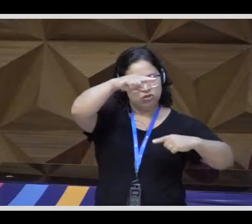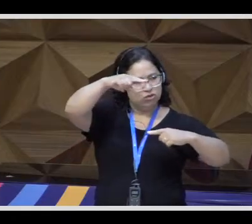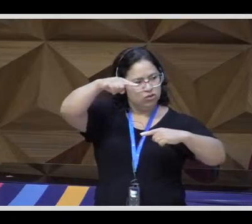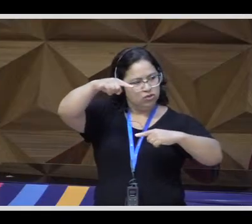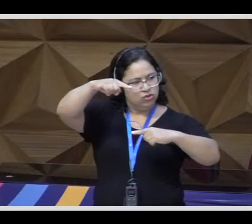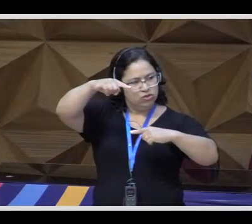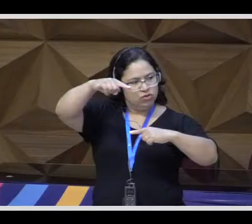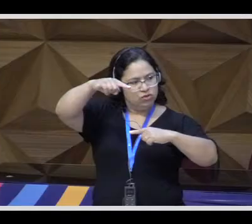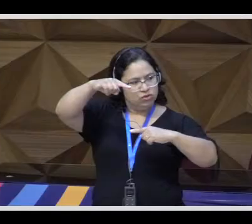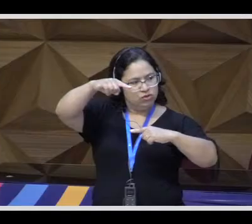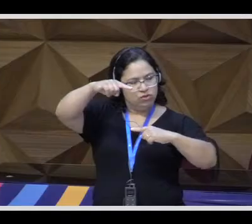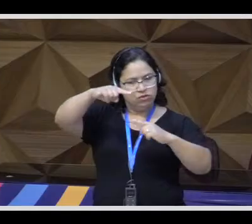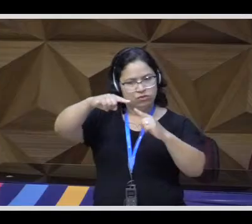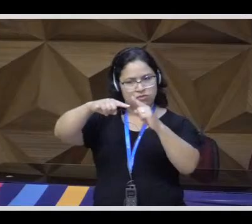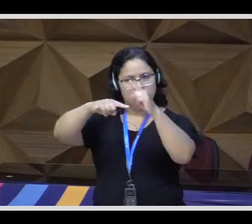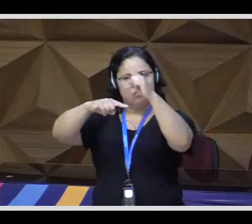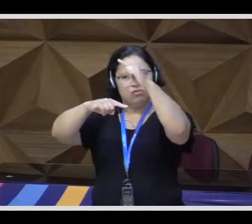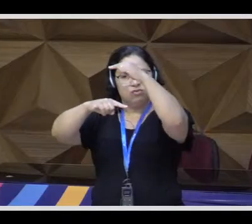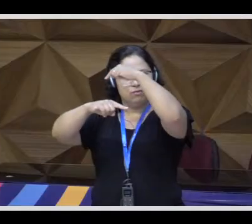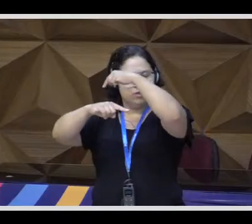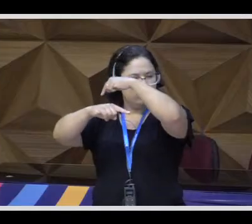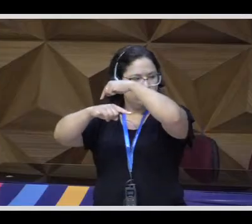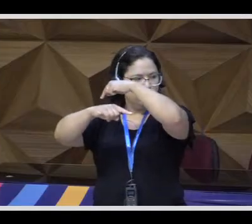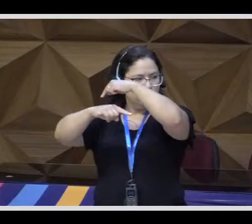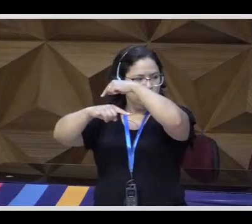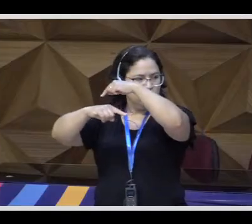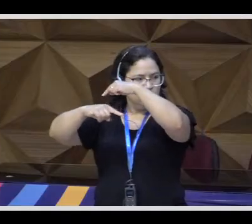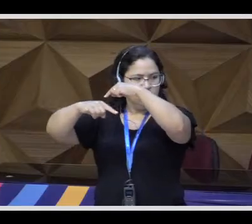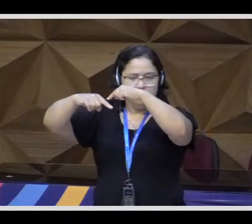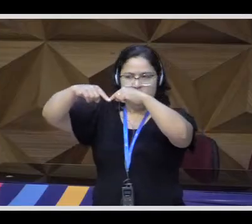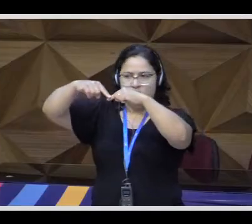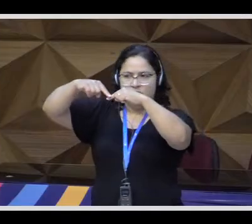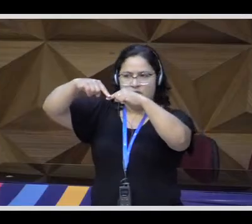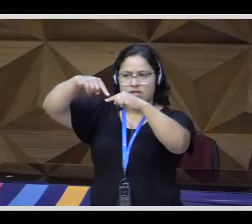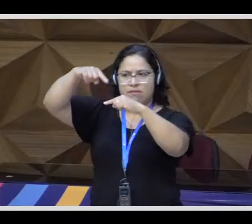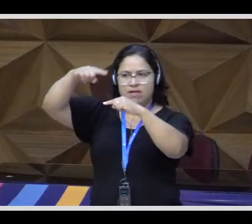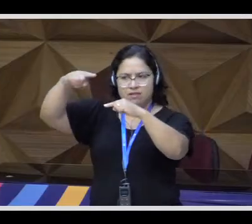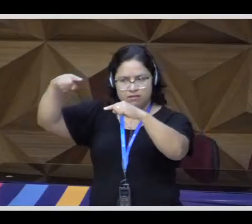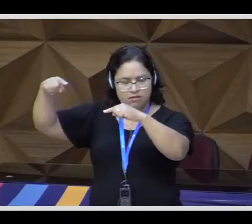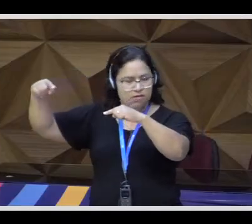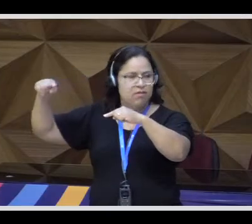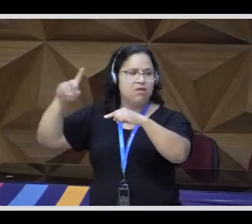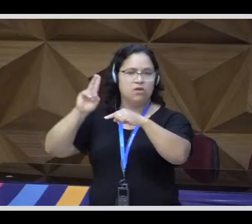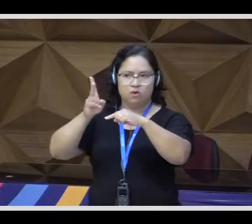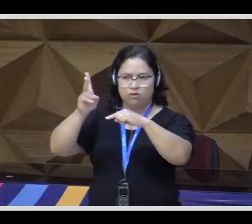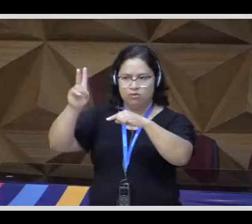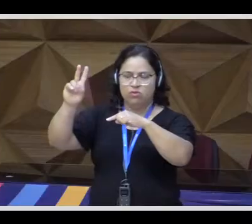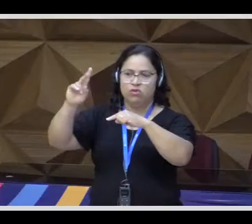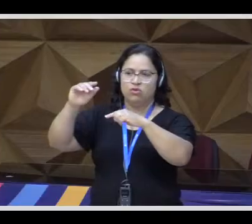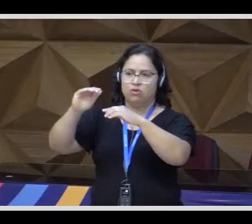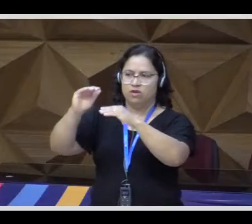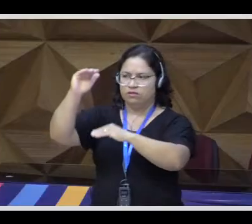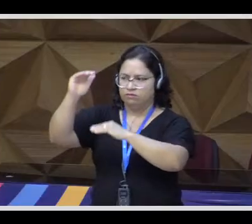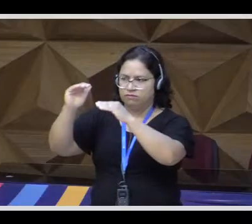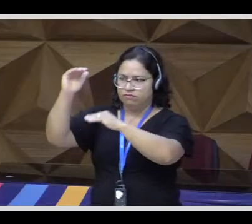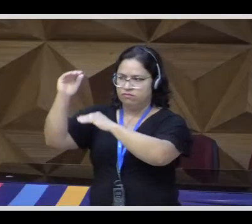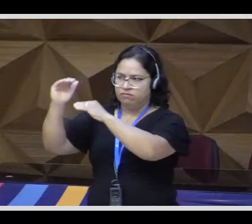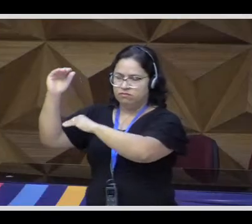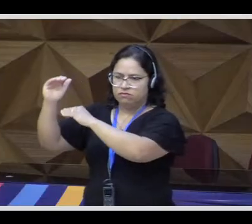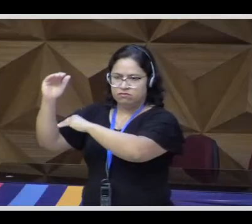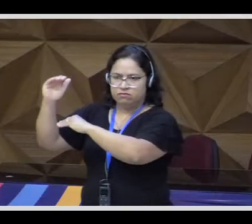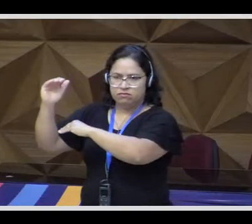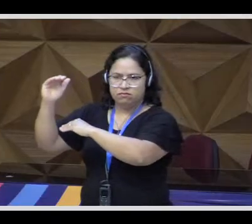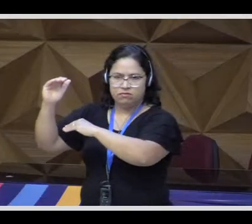them, you know, getting together. Lula goes up. Then starts different variation times in which Lula is more competitive, Bolsonaro is